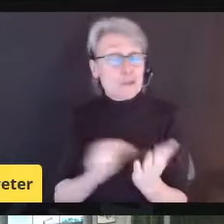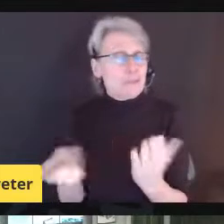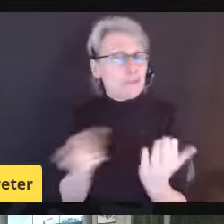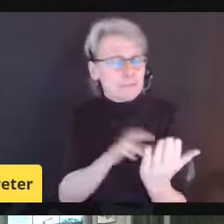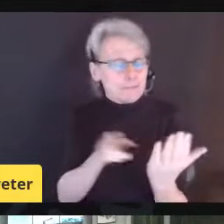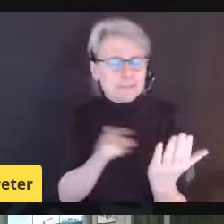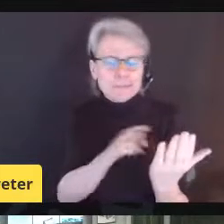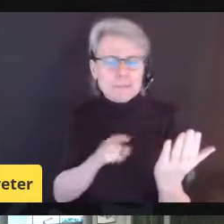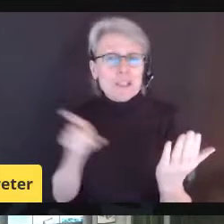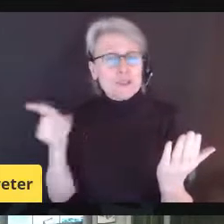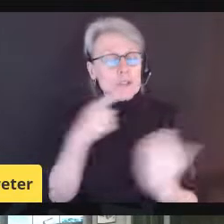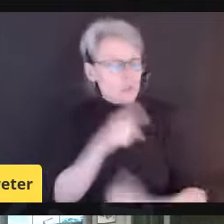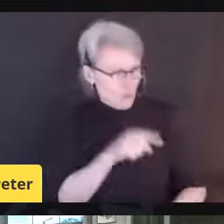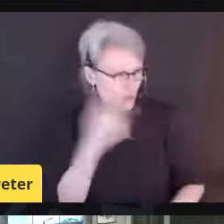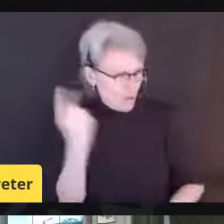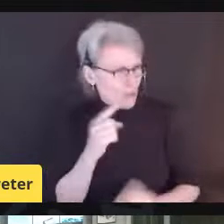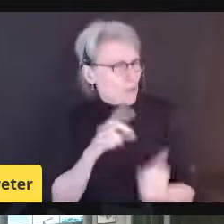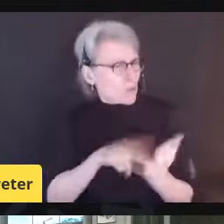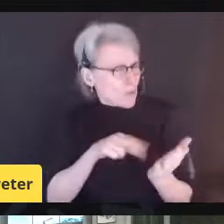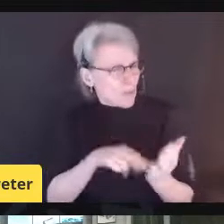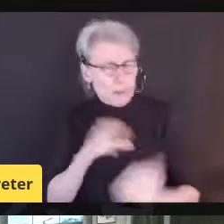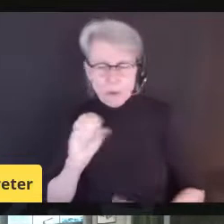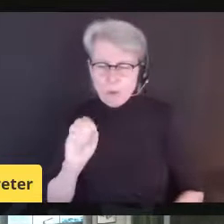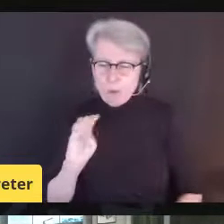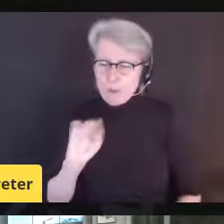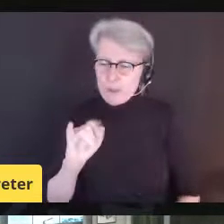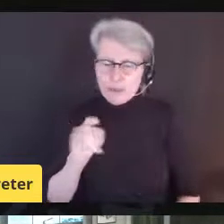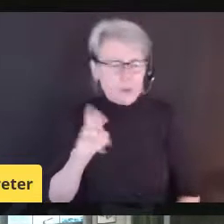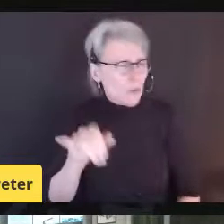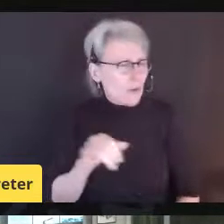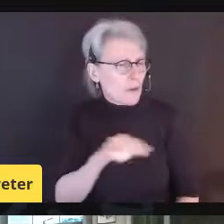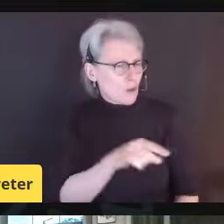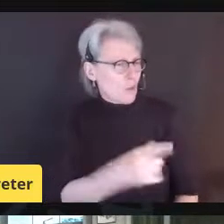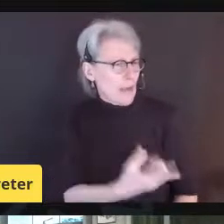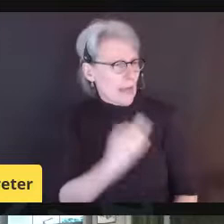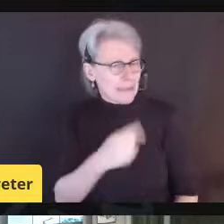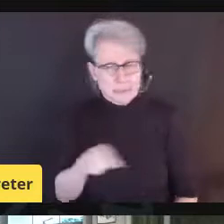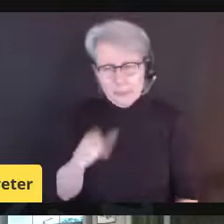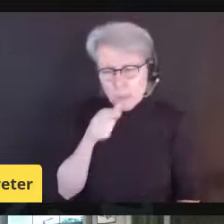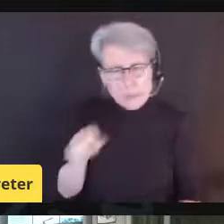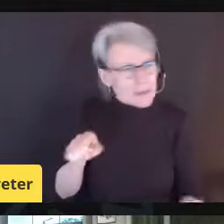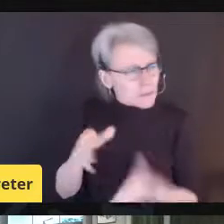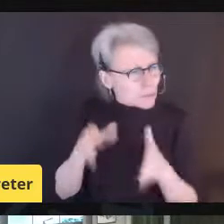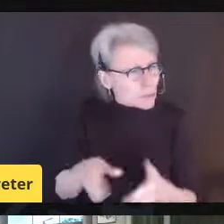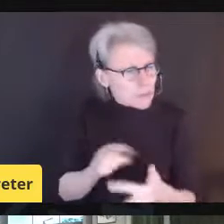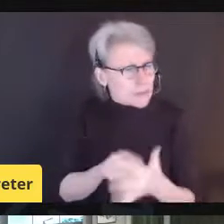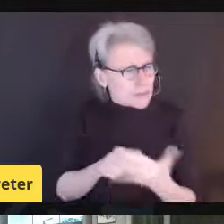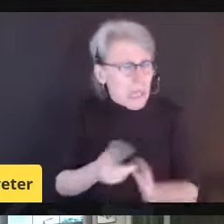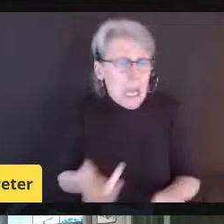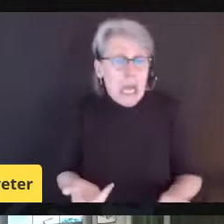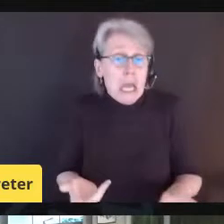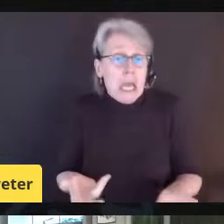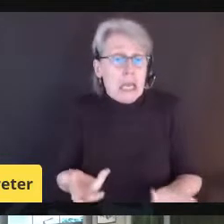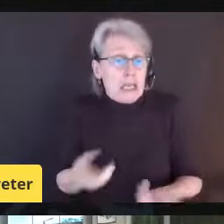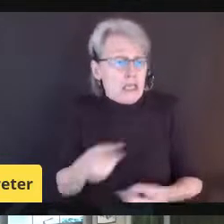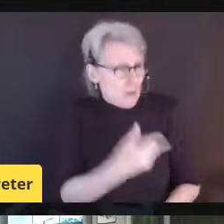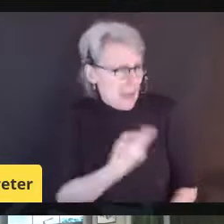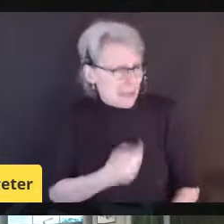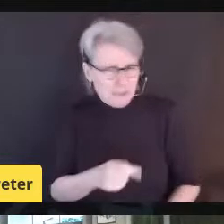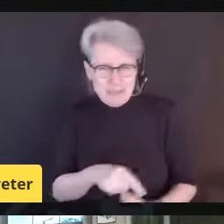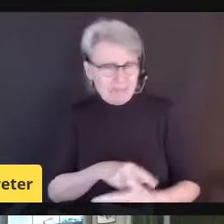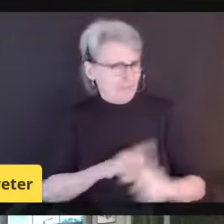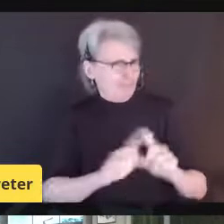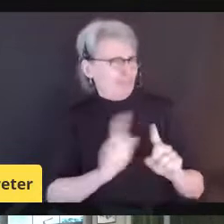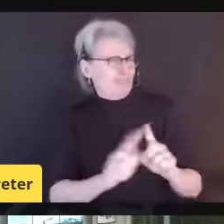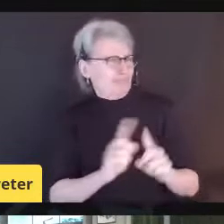always read them and you'd always ask me questions about, you know, who this person was, or look at this family that had this person.